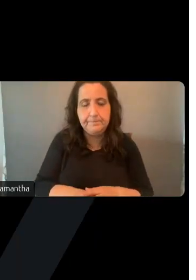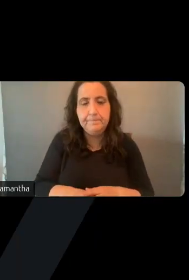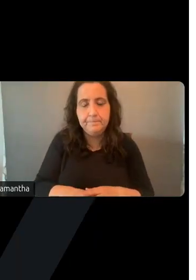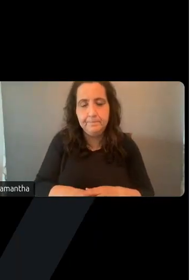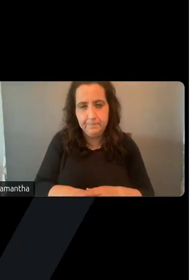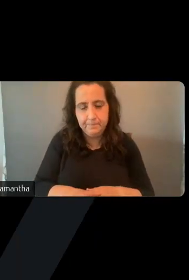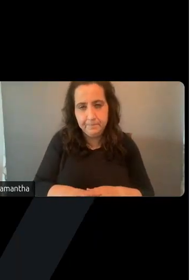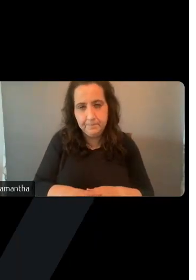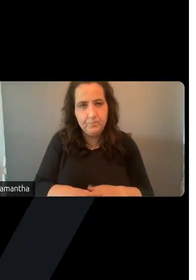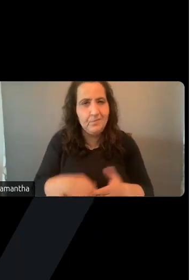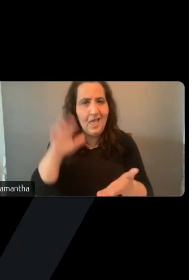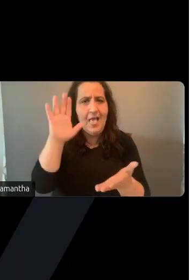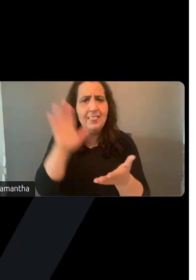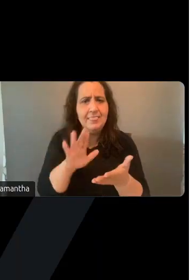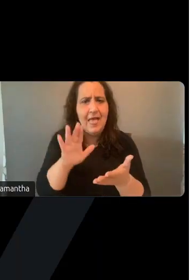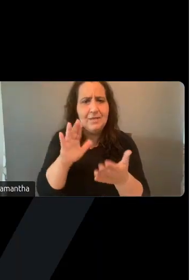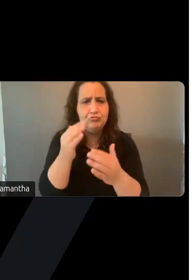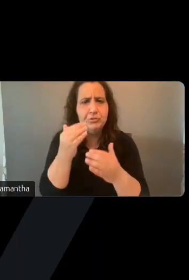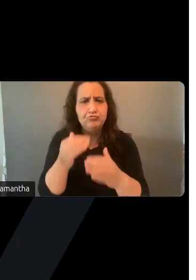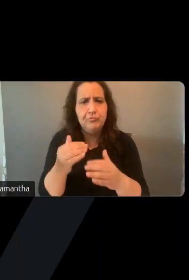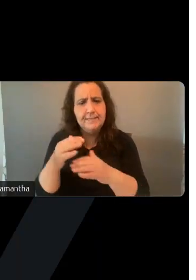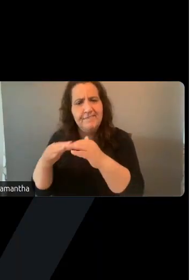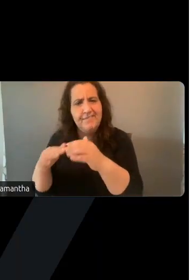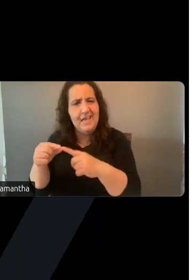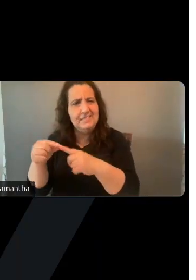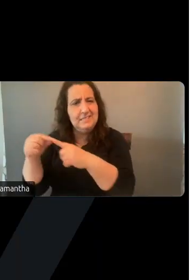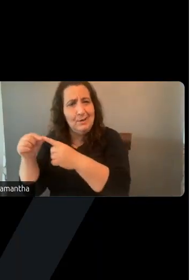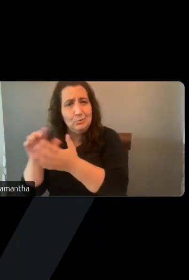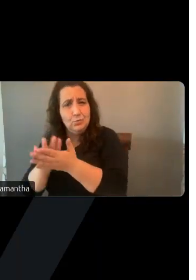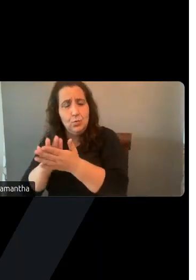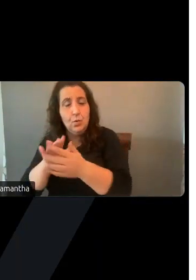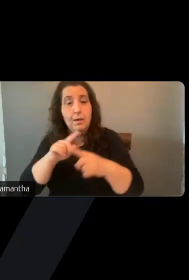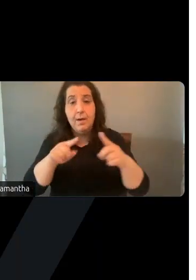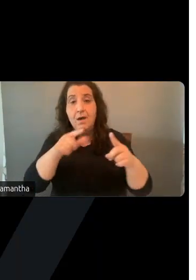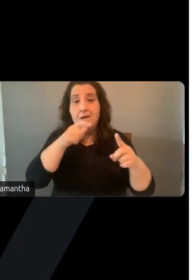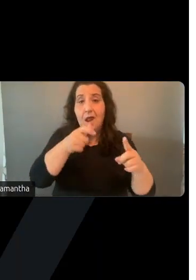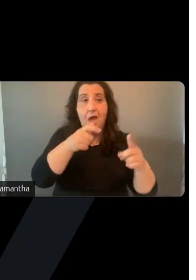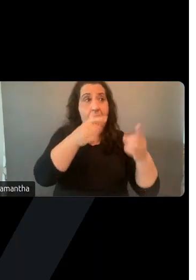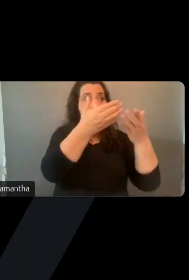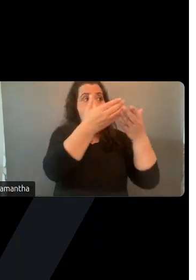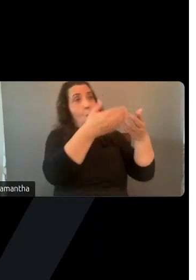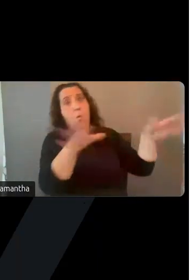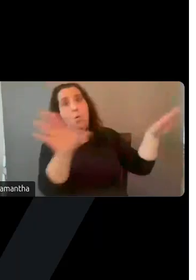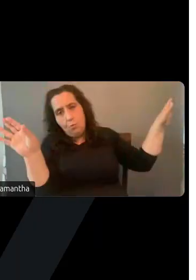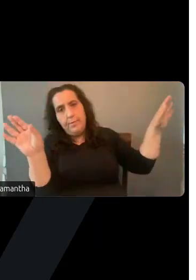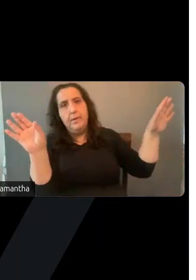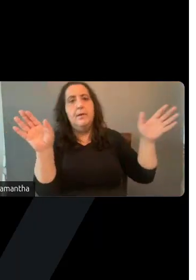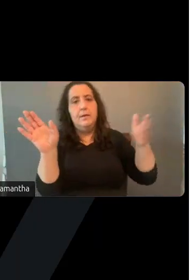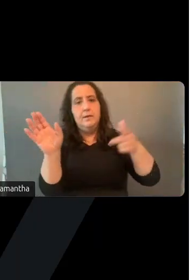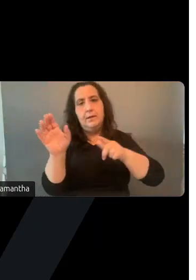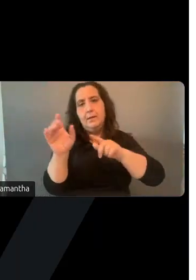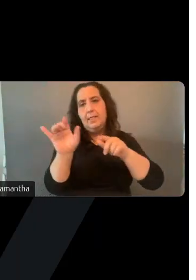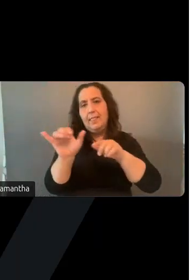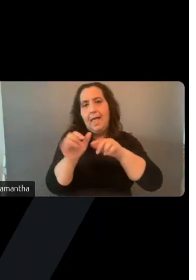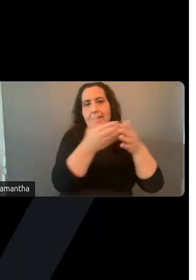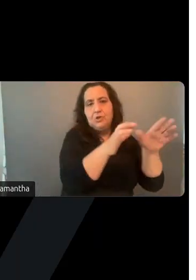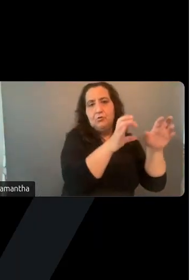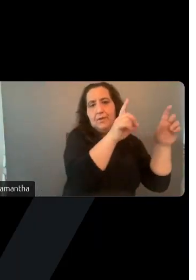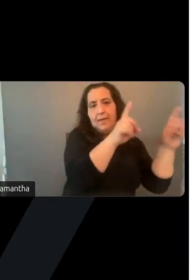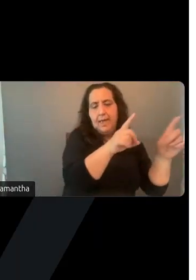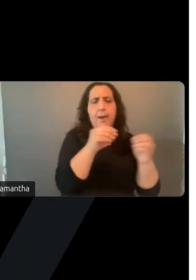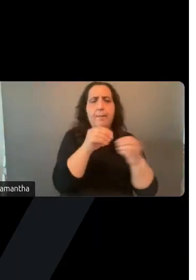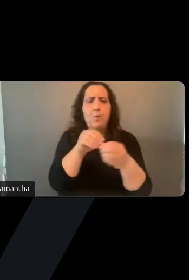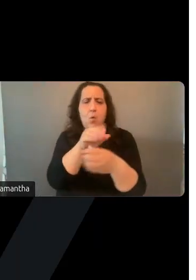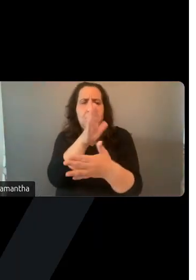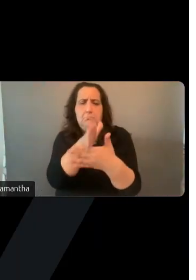are less restrictive than the specialized school, but not as little restrictive as general education.